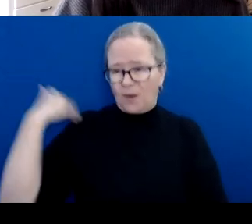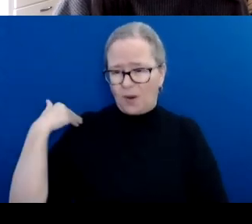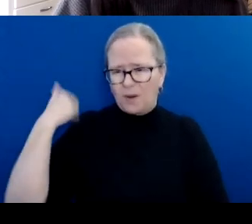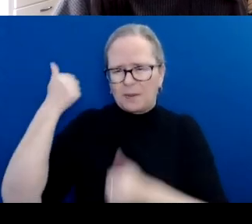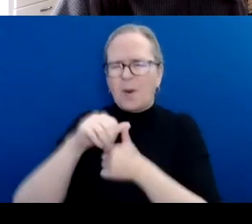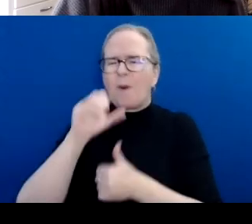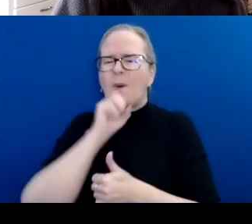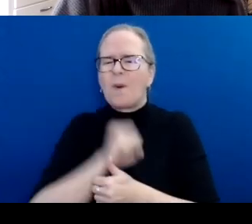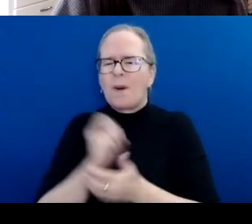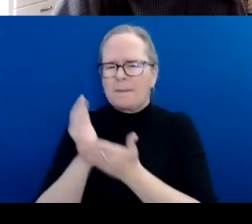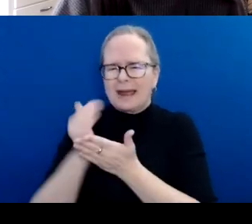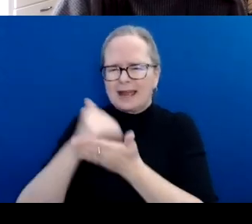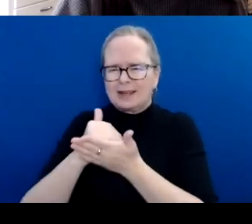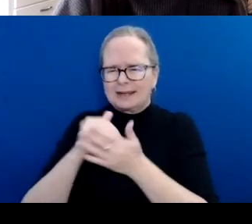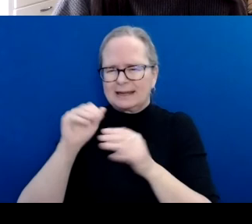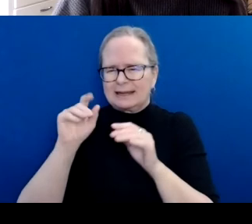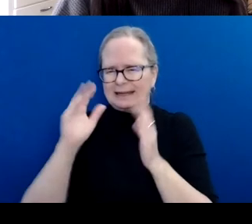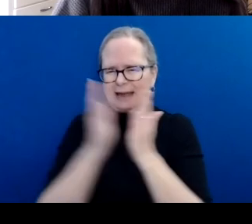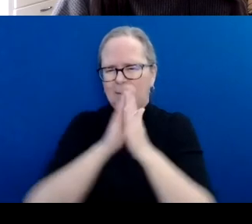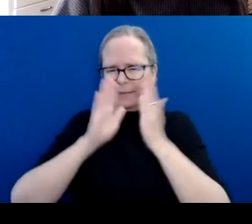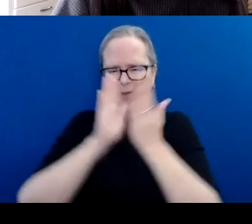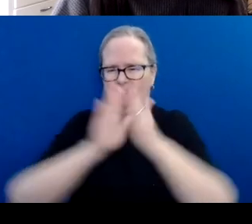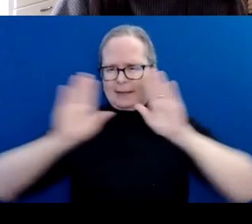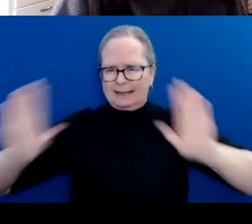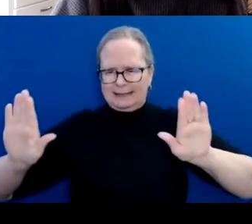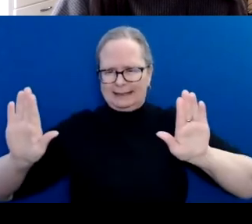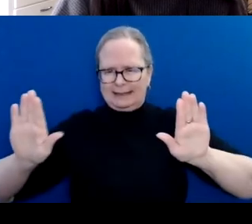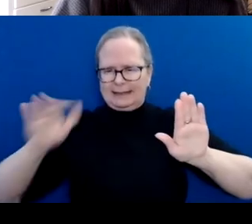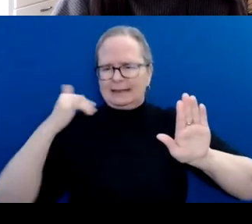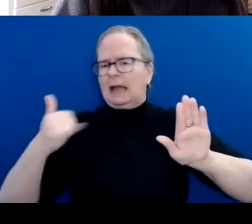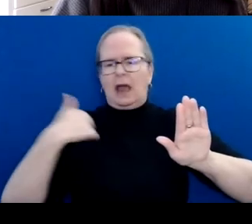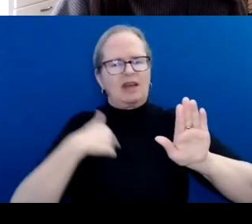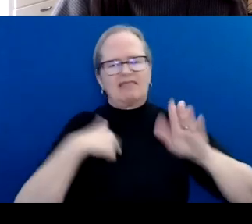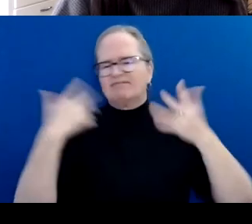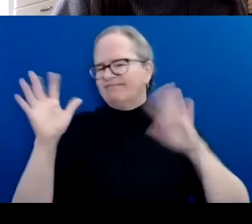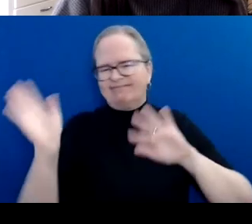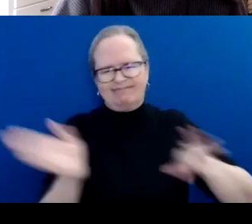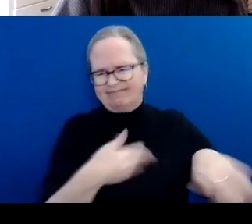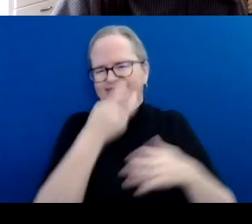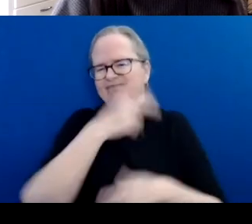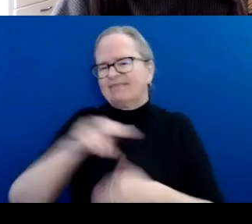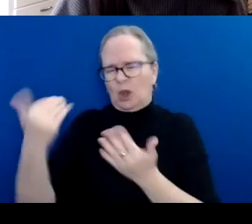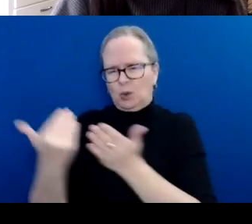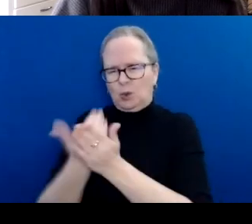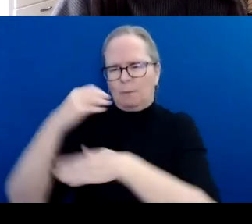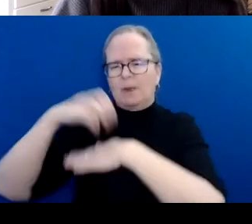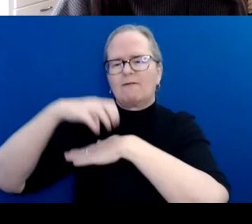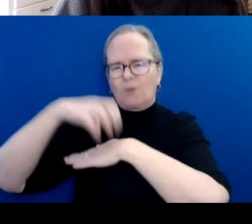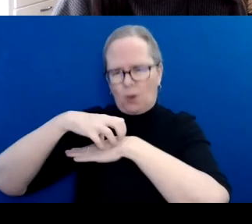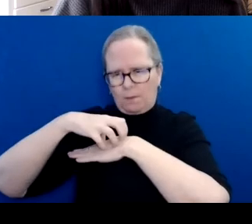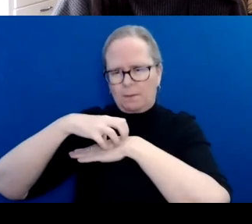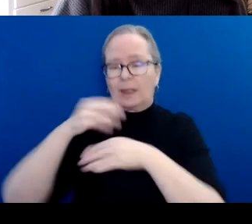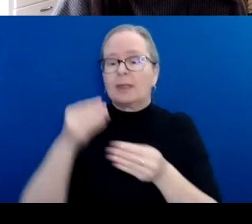Now that we've moved to Smart Simple, the project budget is located directly in the application form